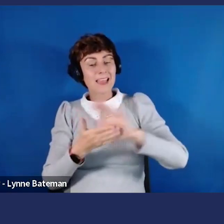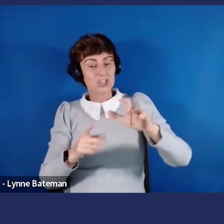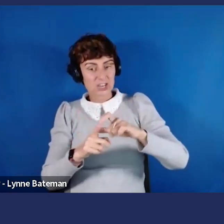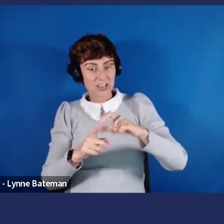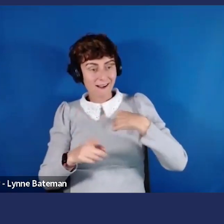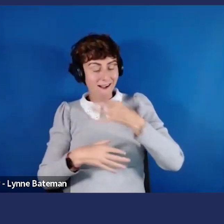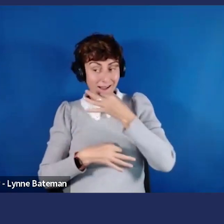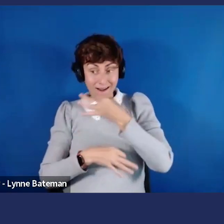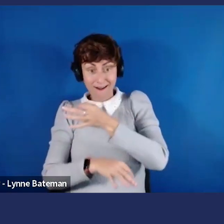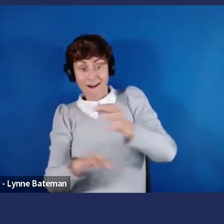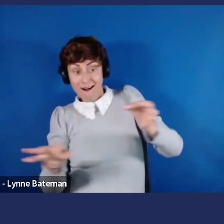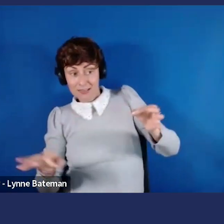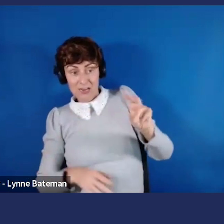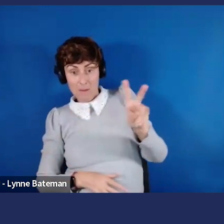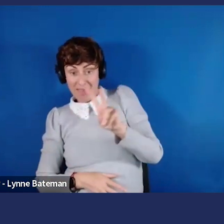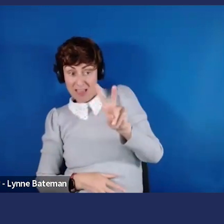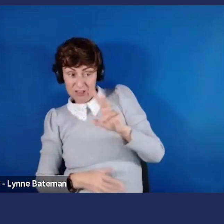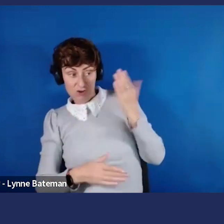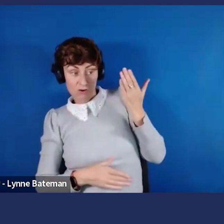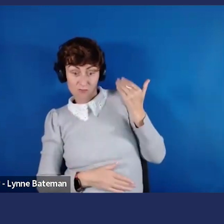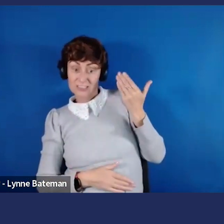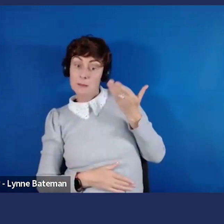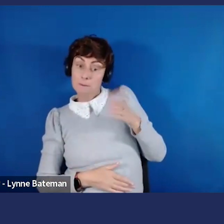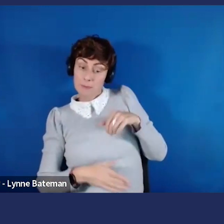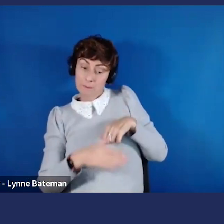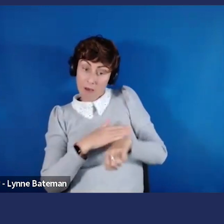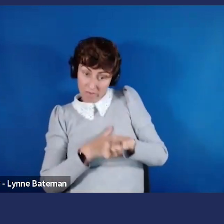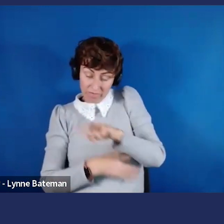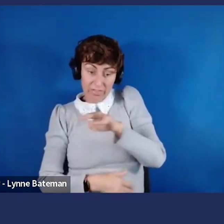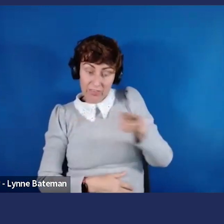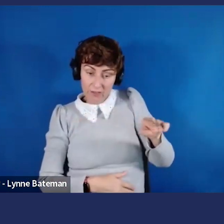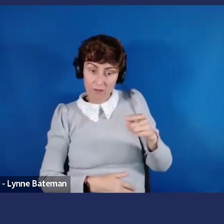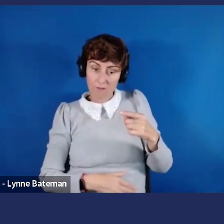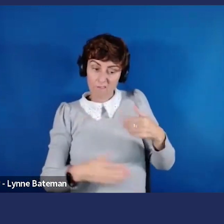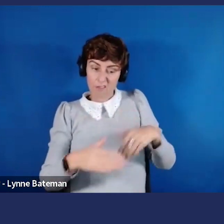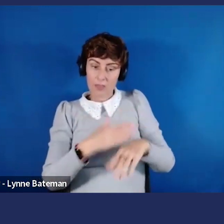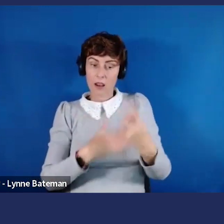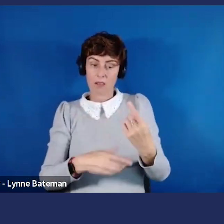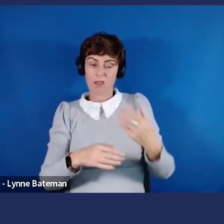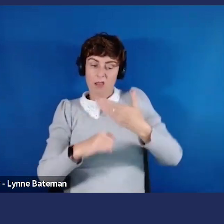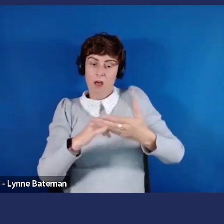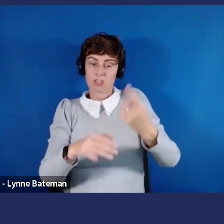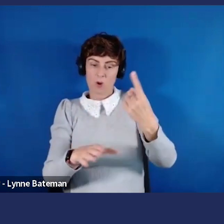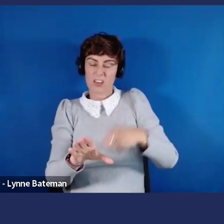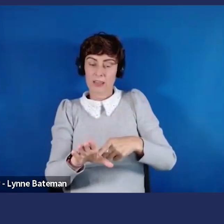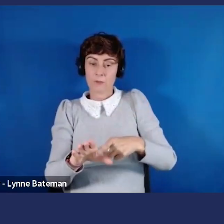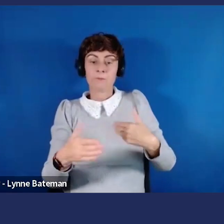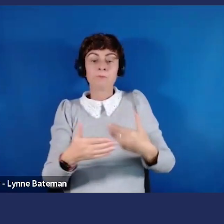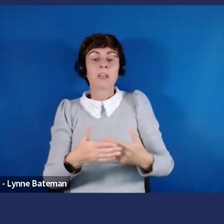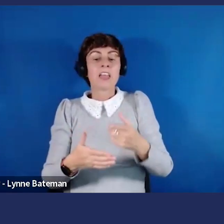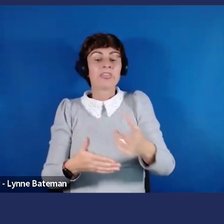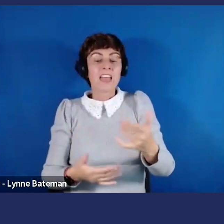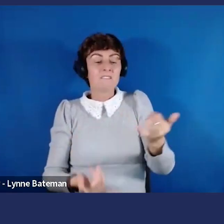had given birth within the last year to complete a couple of questionnaires, have a short chat with me over the phone to talk through their